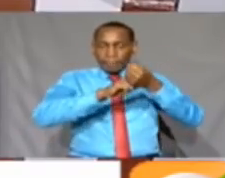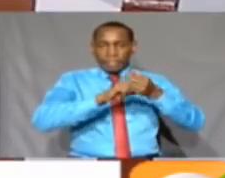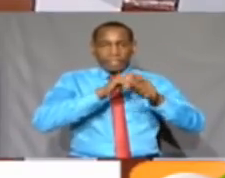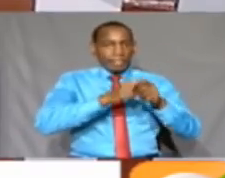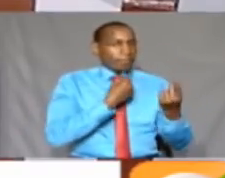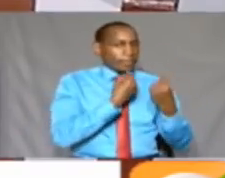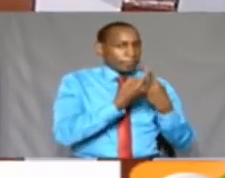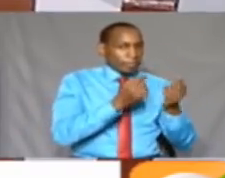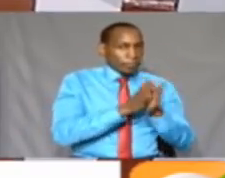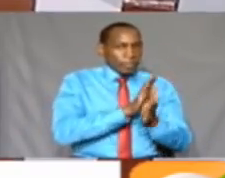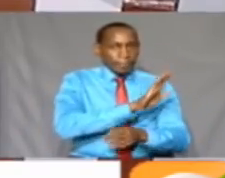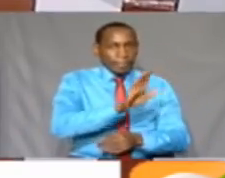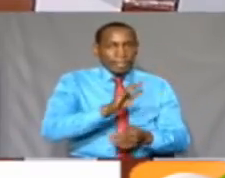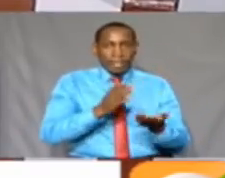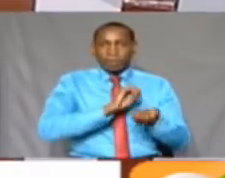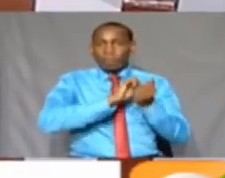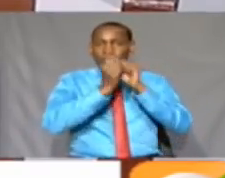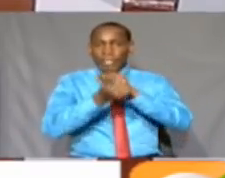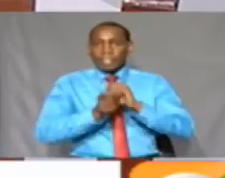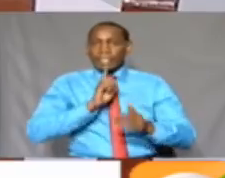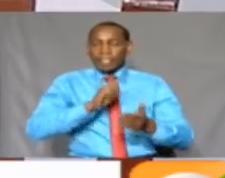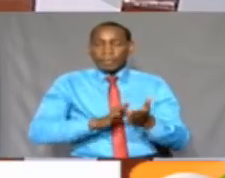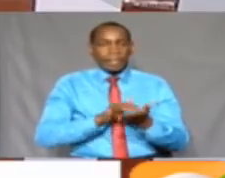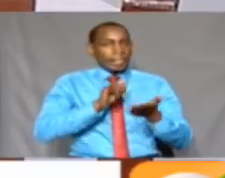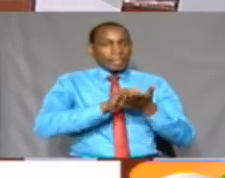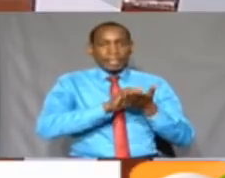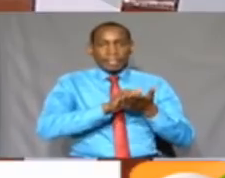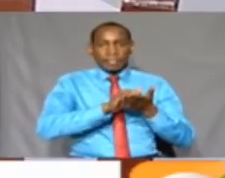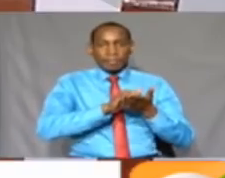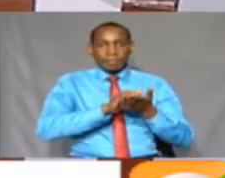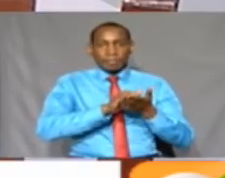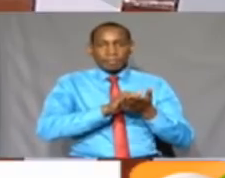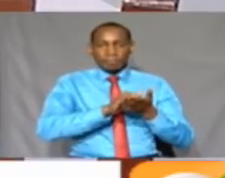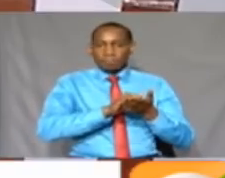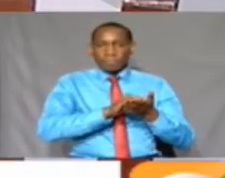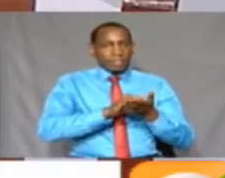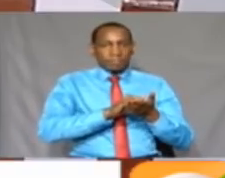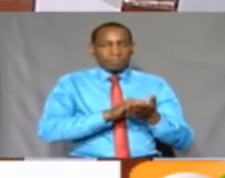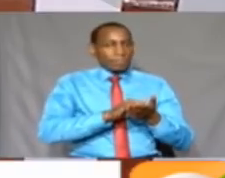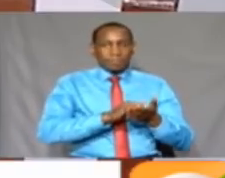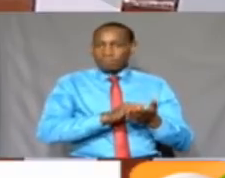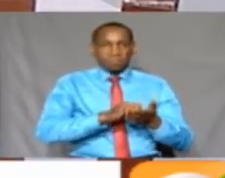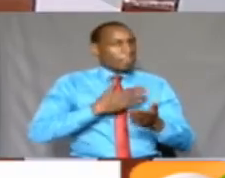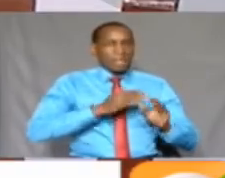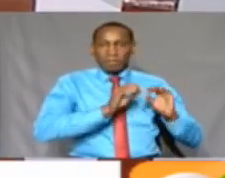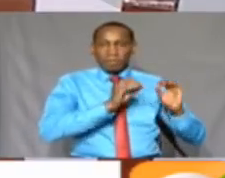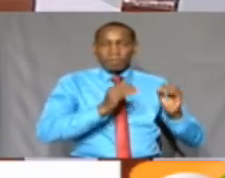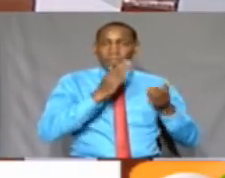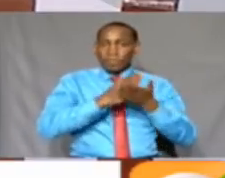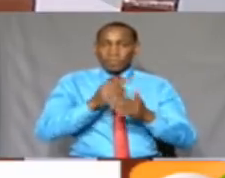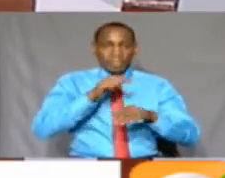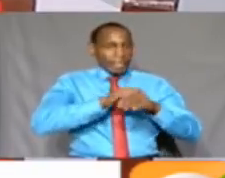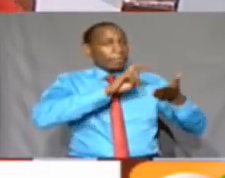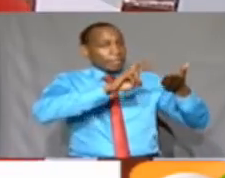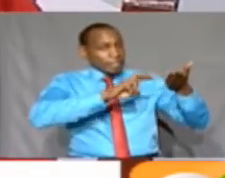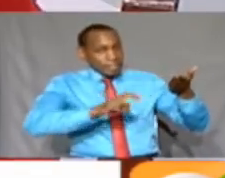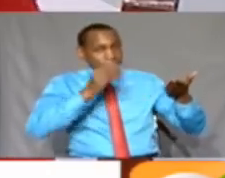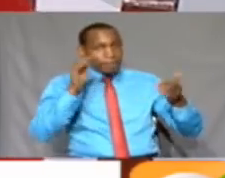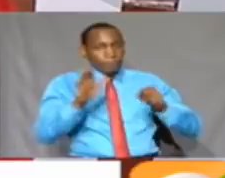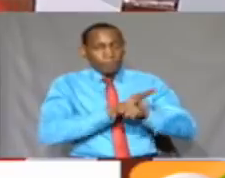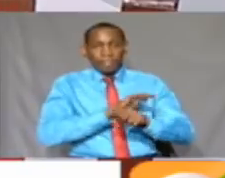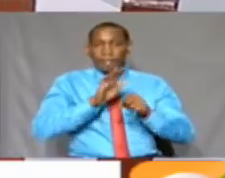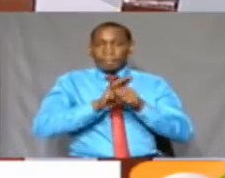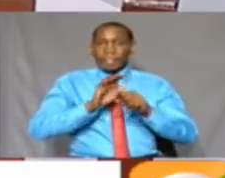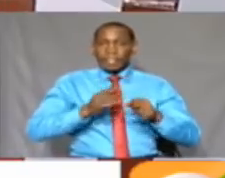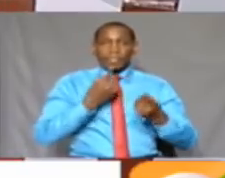speaking to some of them, they now they've turned around. They say, that was not our thing. Because when you actually now look at it. Yes. Majority